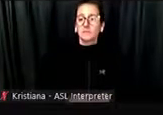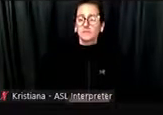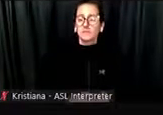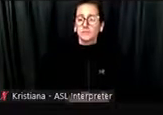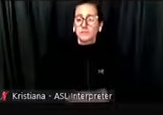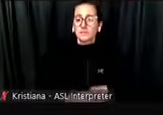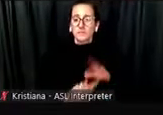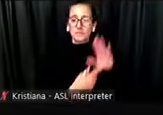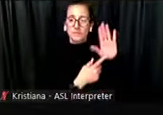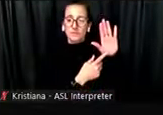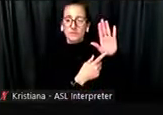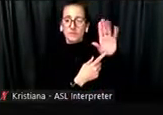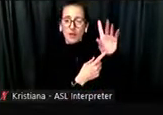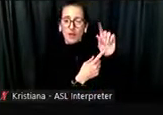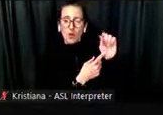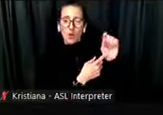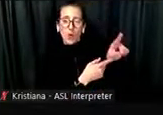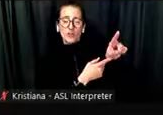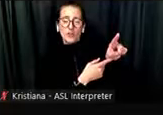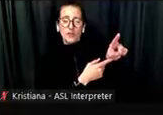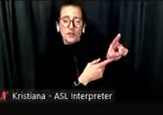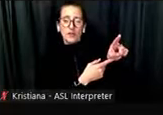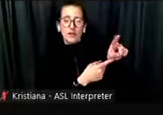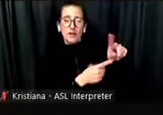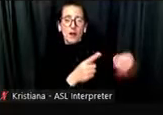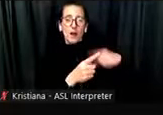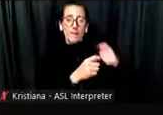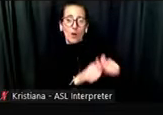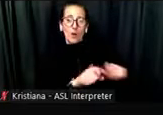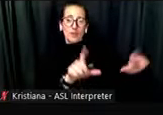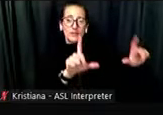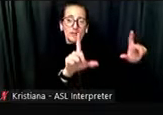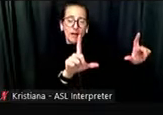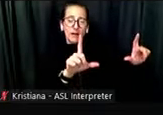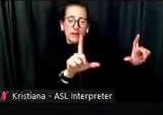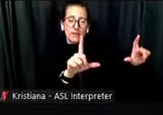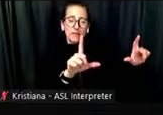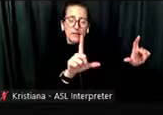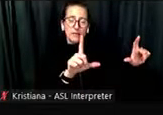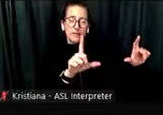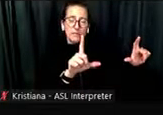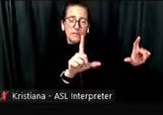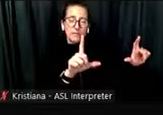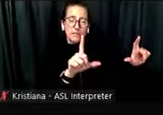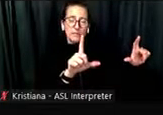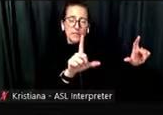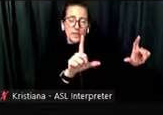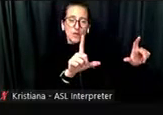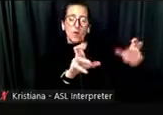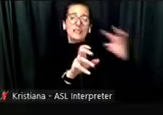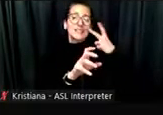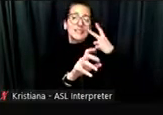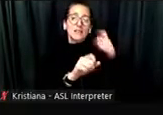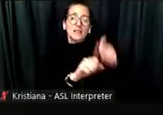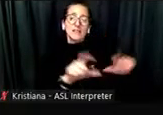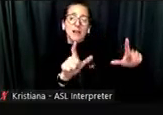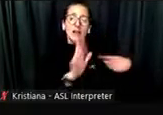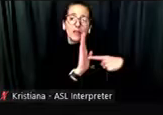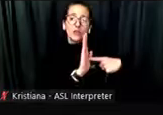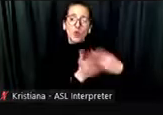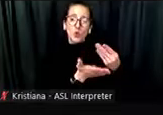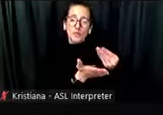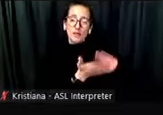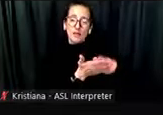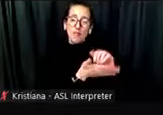about showing the slide that shows the dollar amounts or the funding amounts for